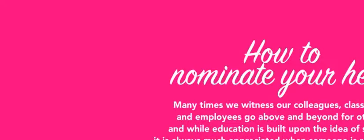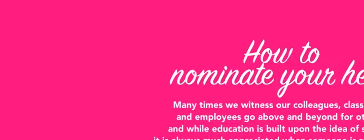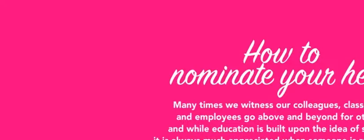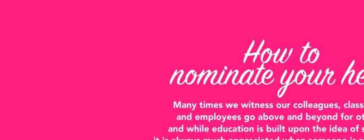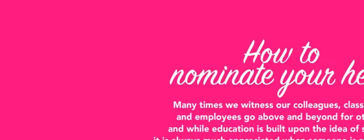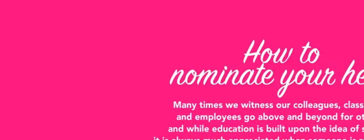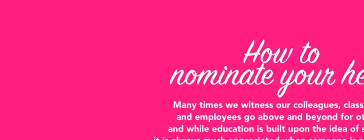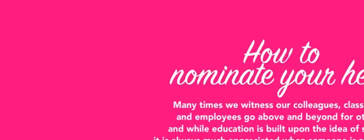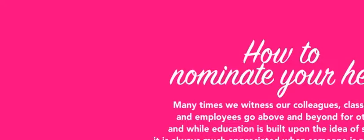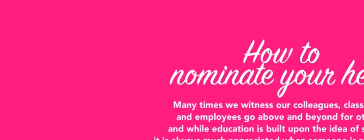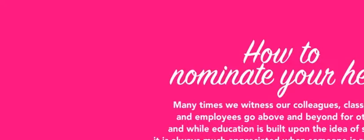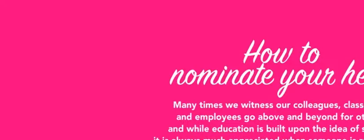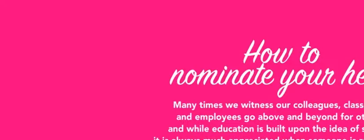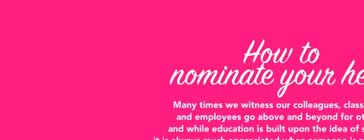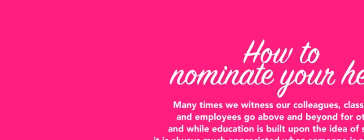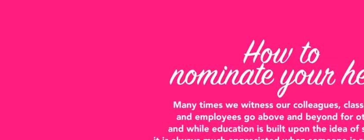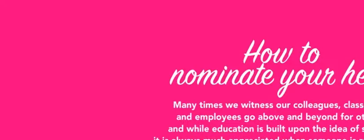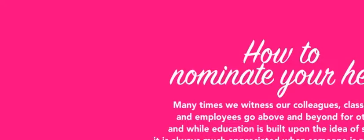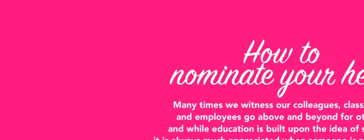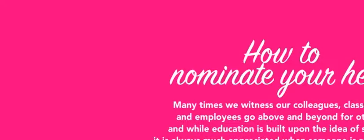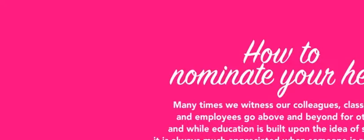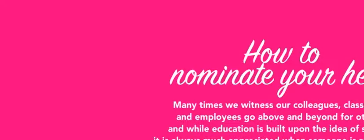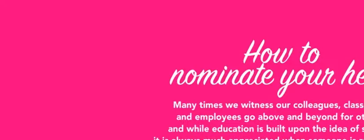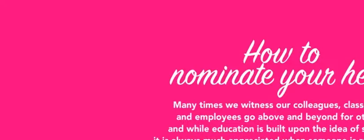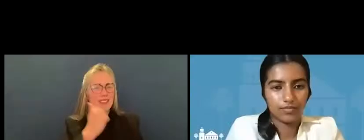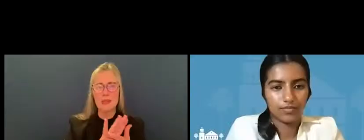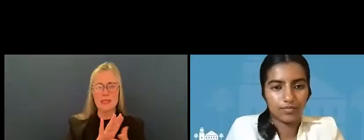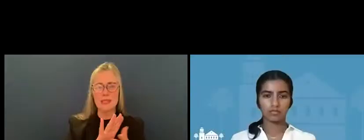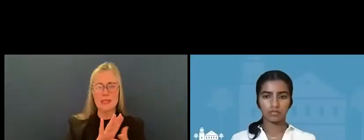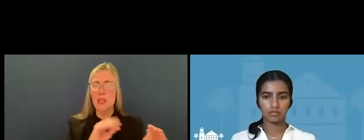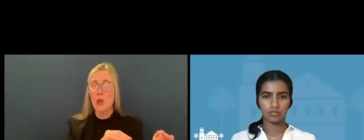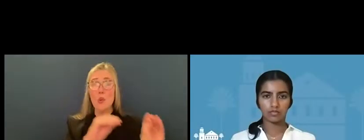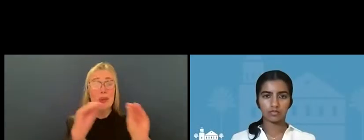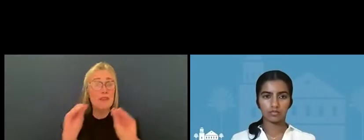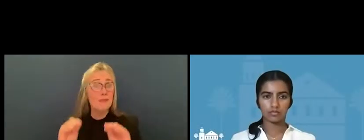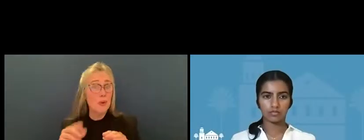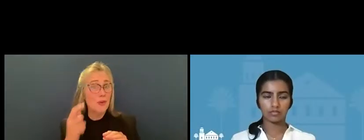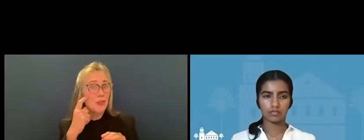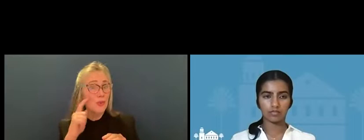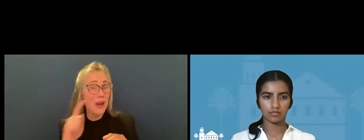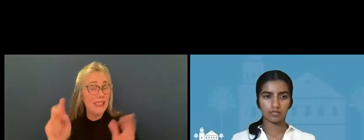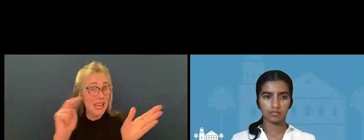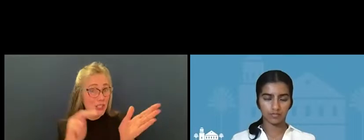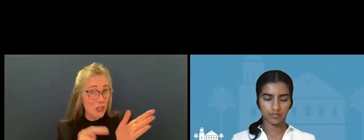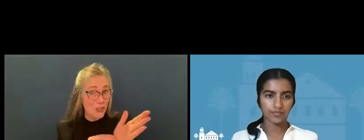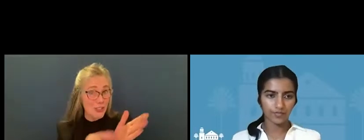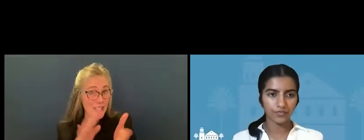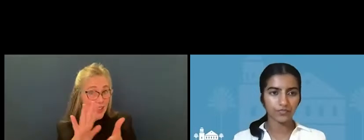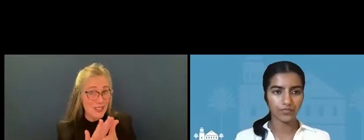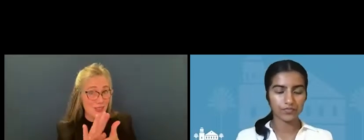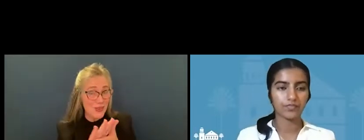nursing staff at schools, and we have moved their recognition to the next meeting, which we hope to be in